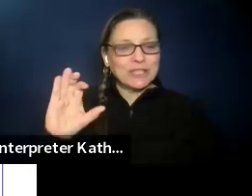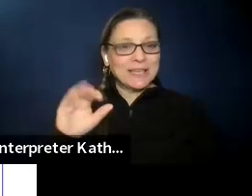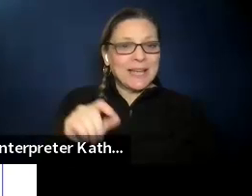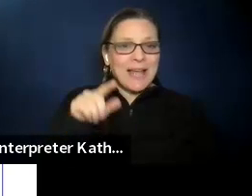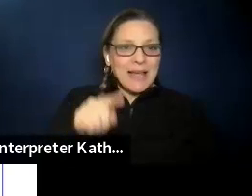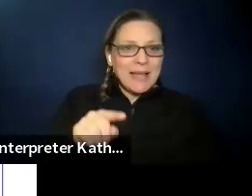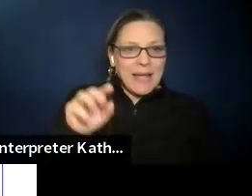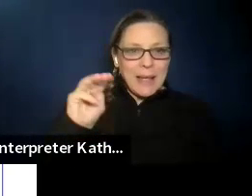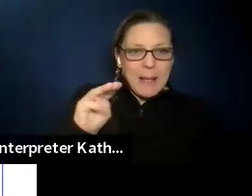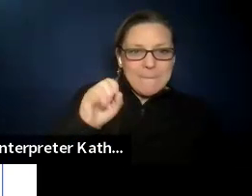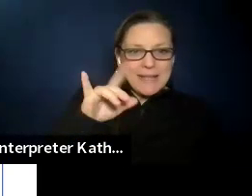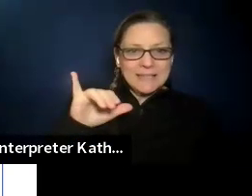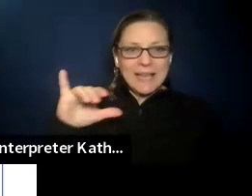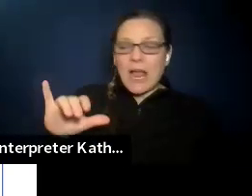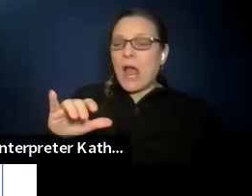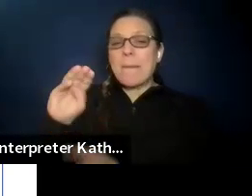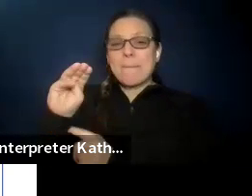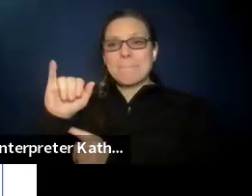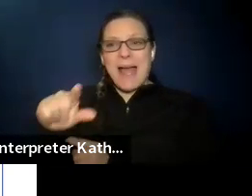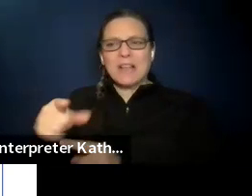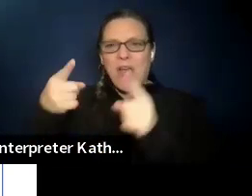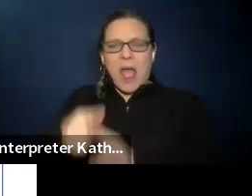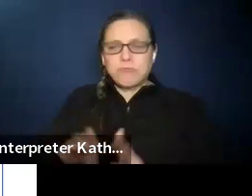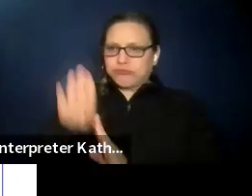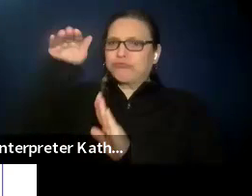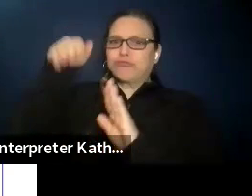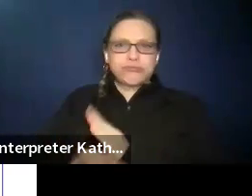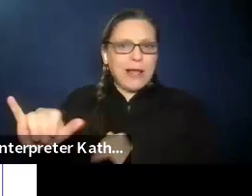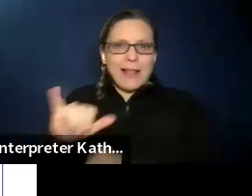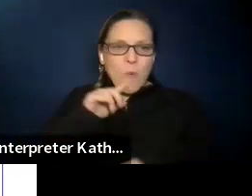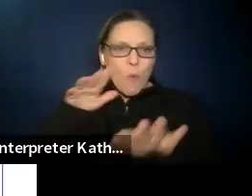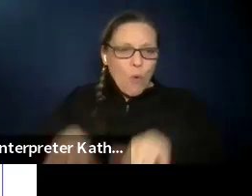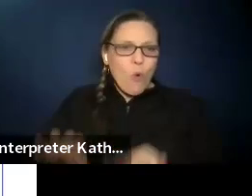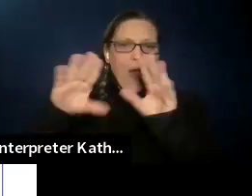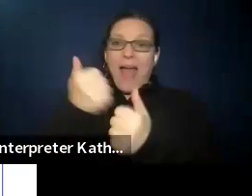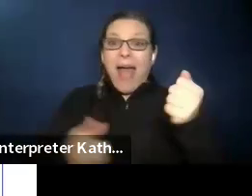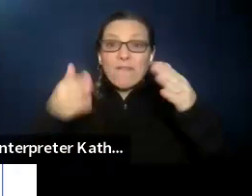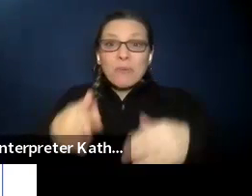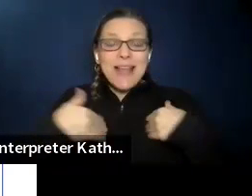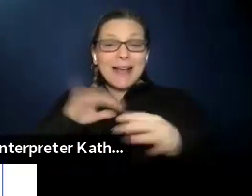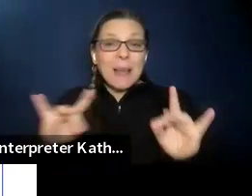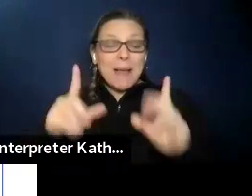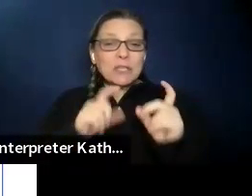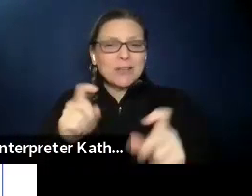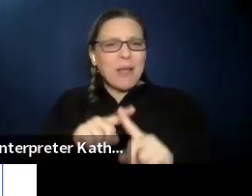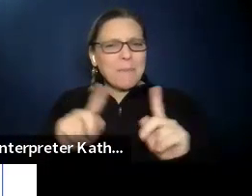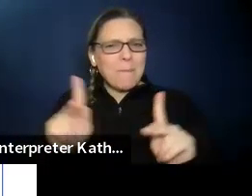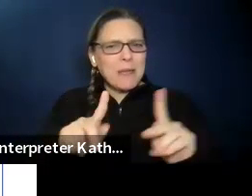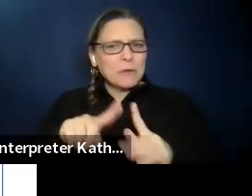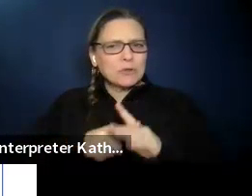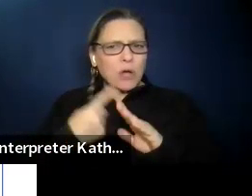Misty Shellwitch, magic rises and falls with the tides, and everyone is born with a magical gift. But people have started to